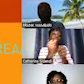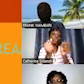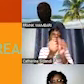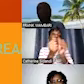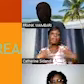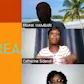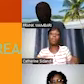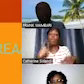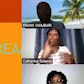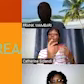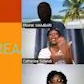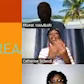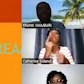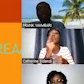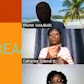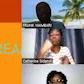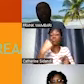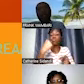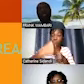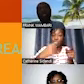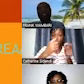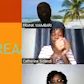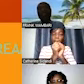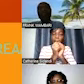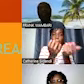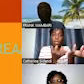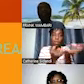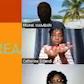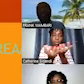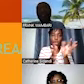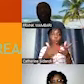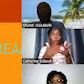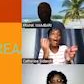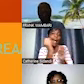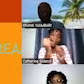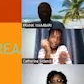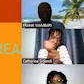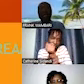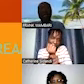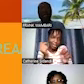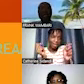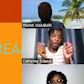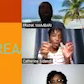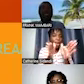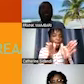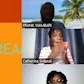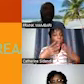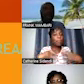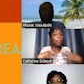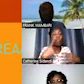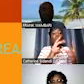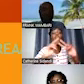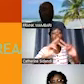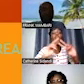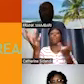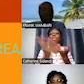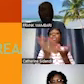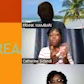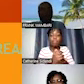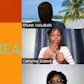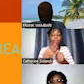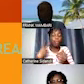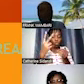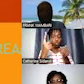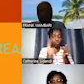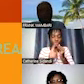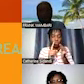to move and with your business or with your job, and people that will bring the value. Number two,